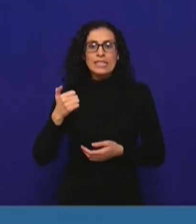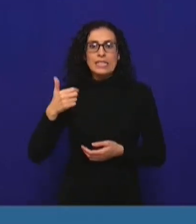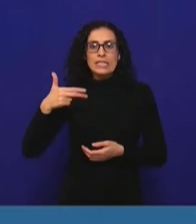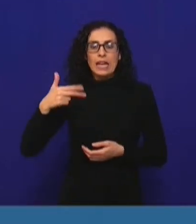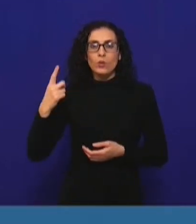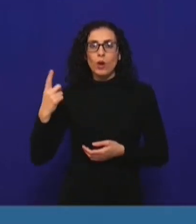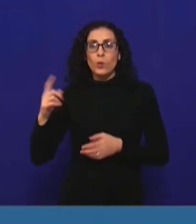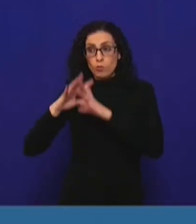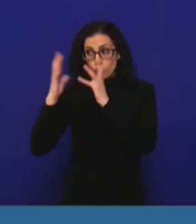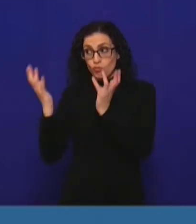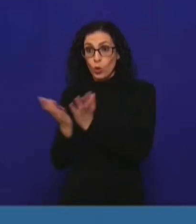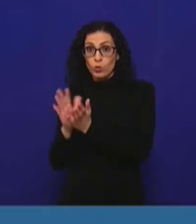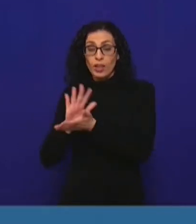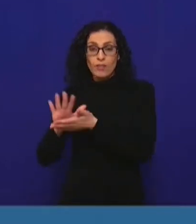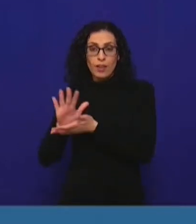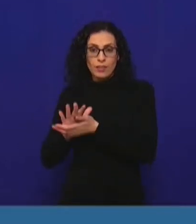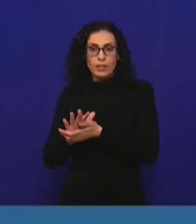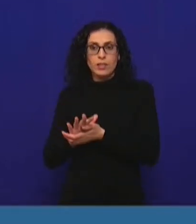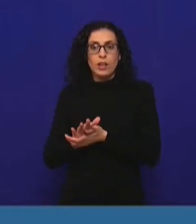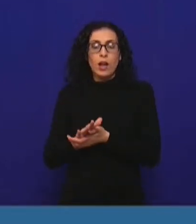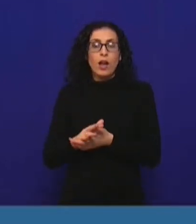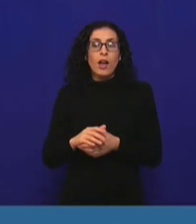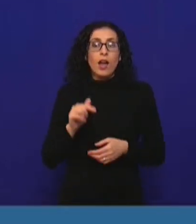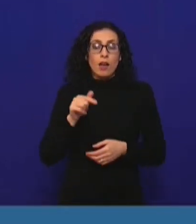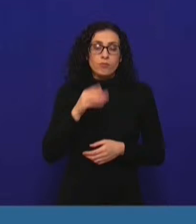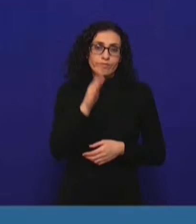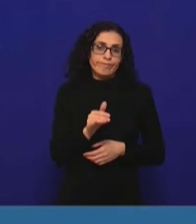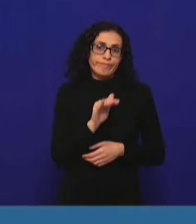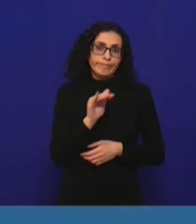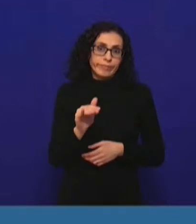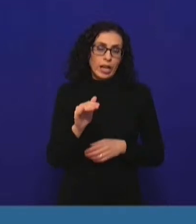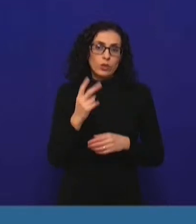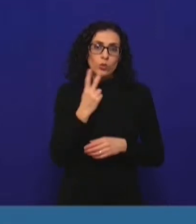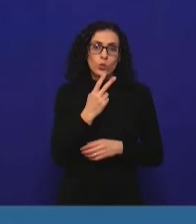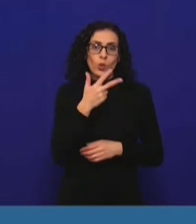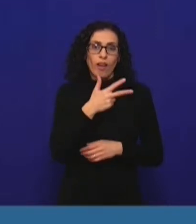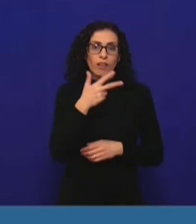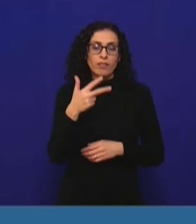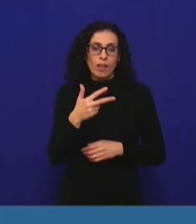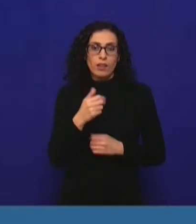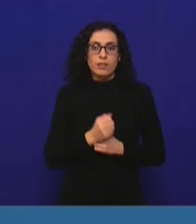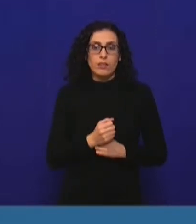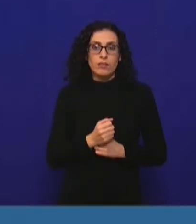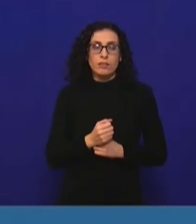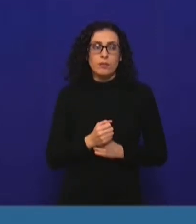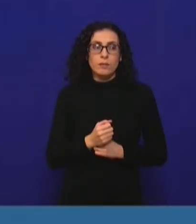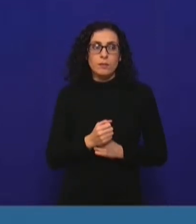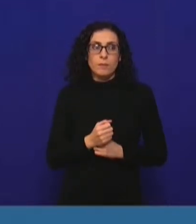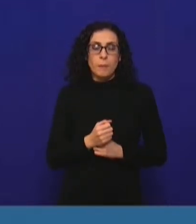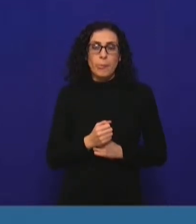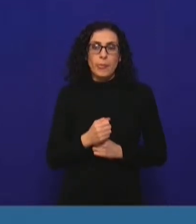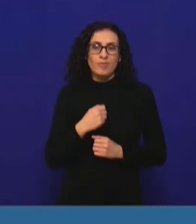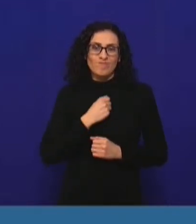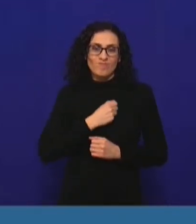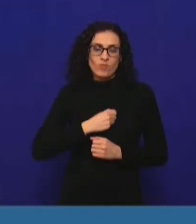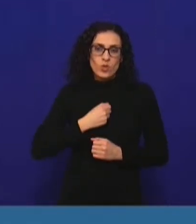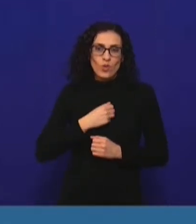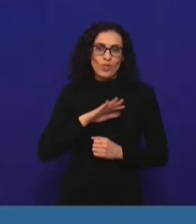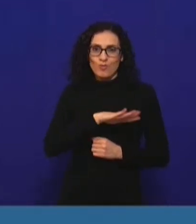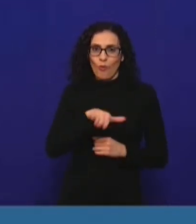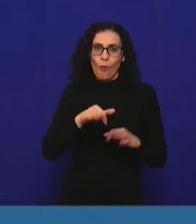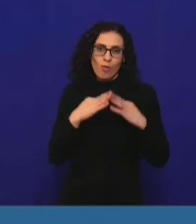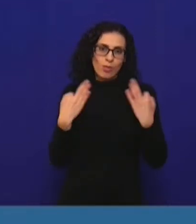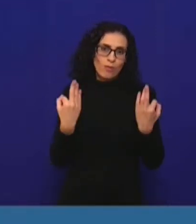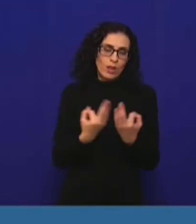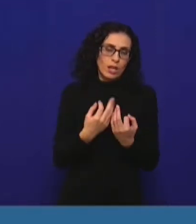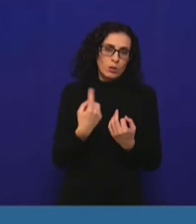16,811. Unfortunately, we had a total of 288 deaths. Condolences to all the relatives of these patients who passed